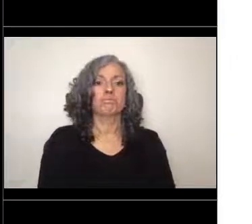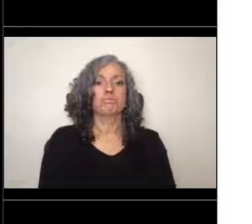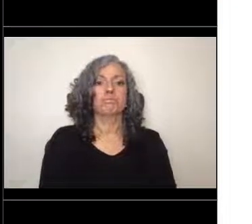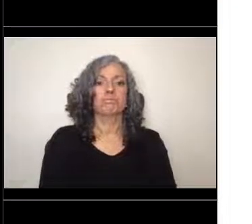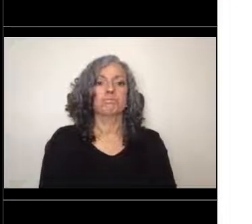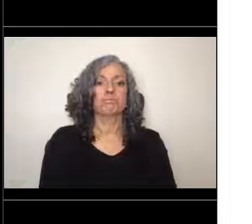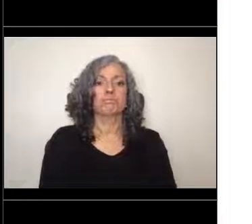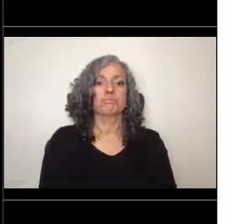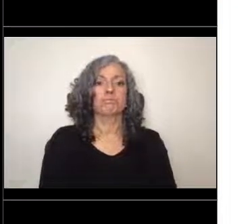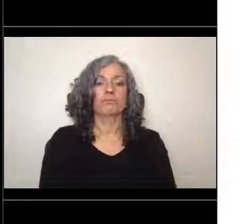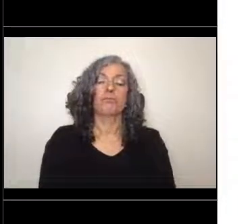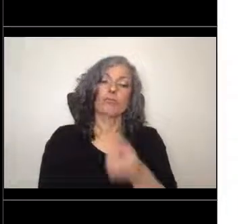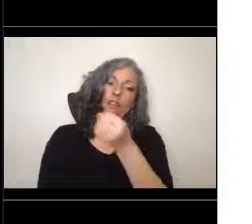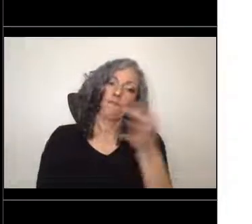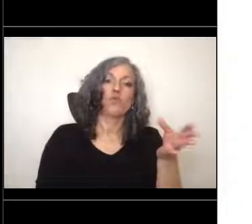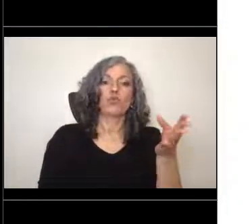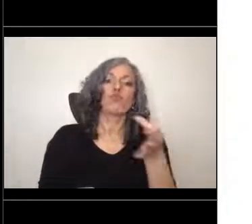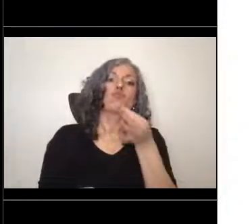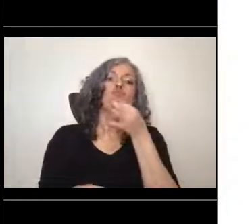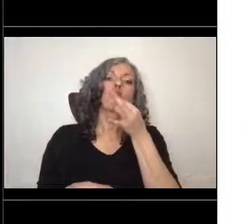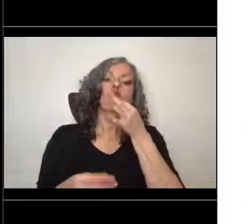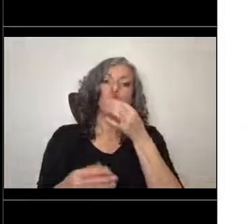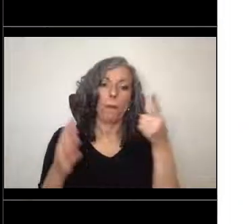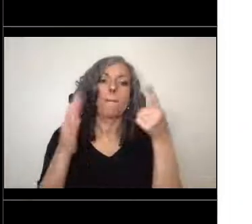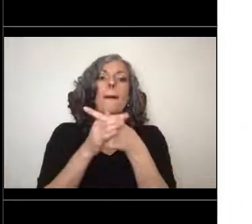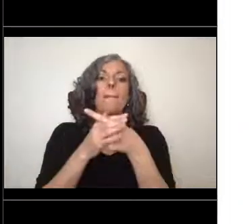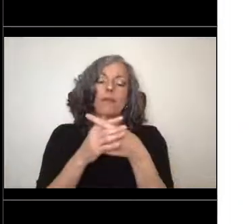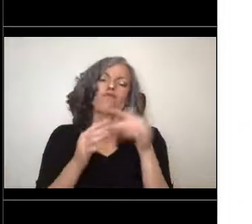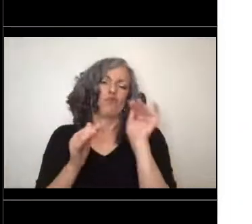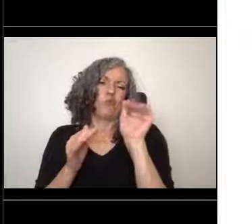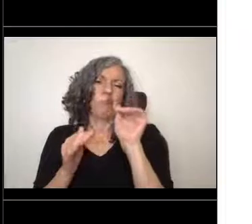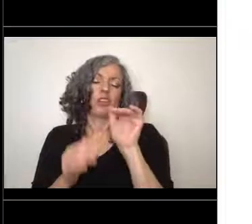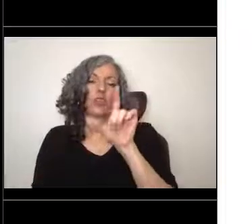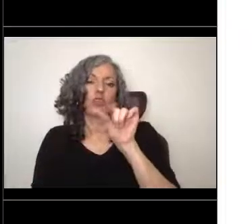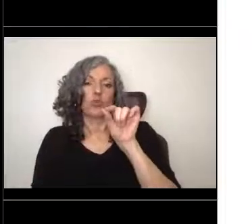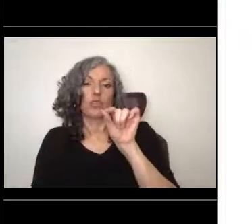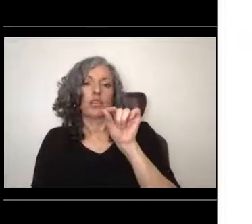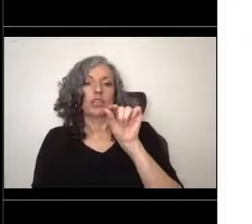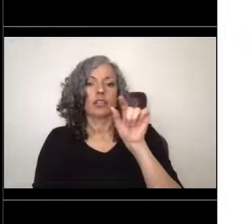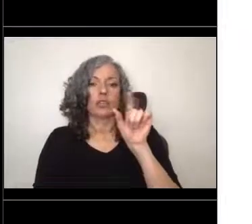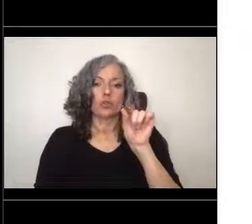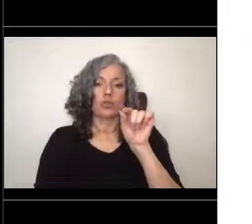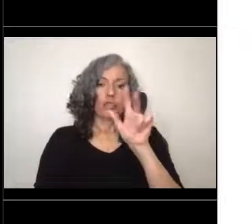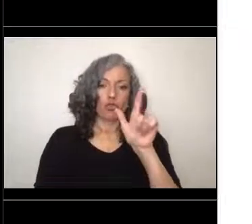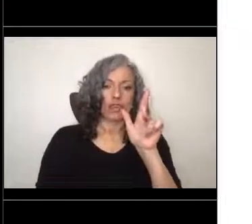A few upcoming events, just a reminder, as part of the 22-23 budget enactment